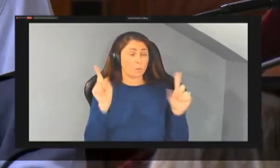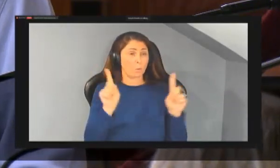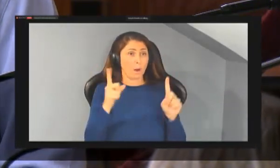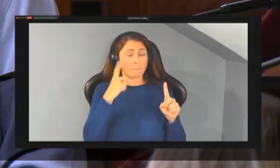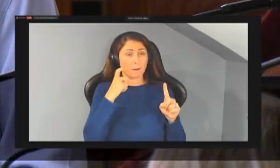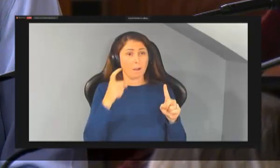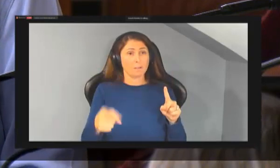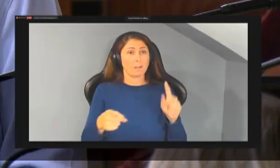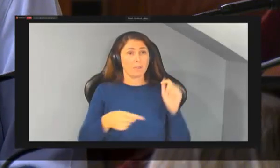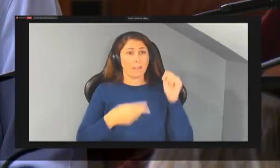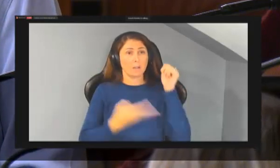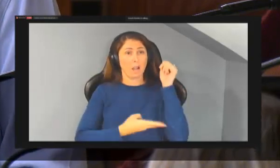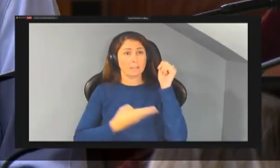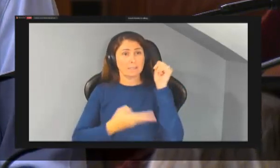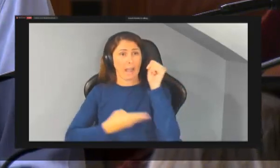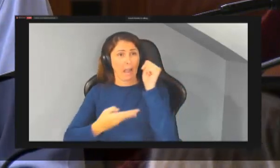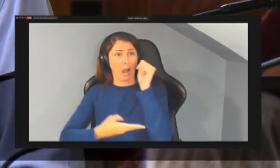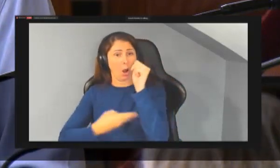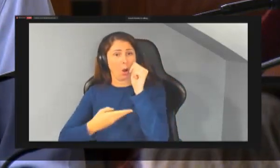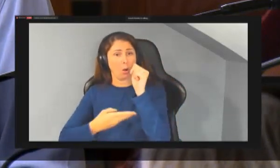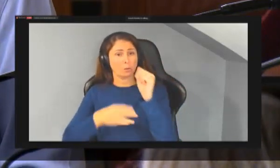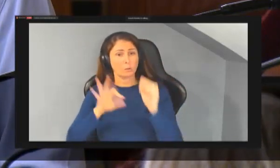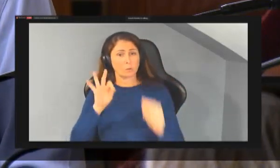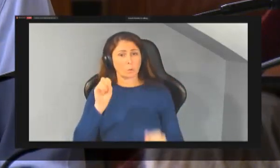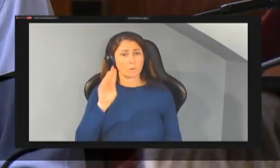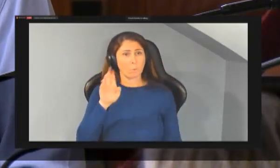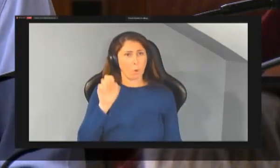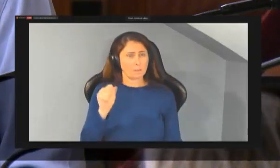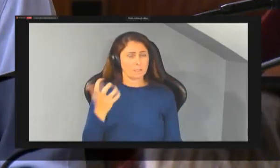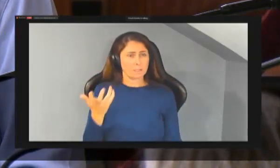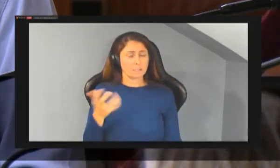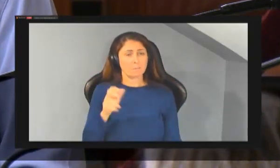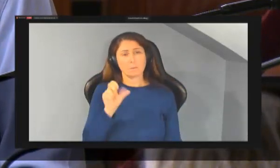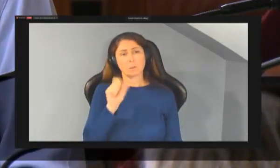towards Forbes. So yeah, I mean, I'm wondering,